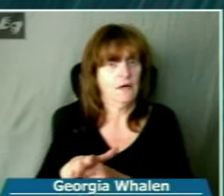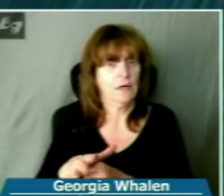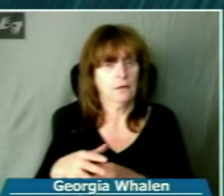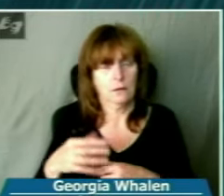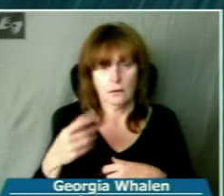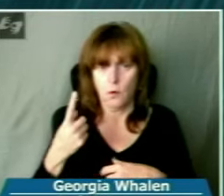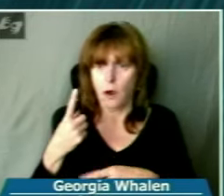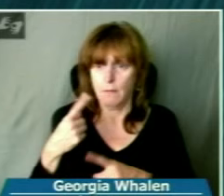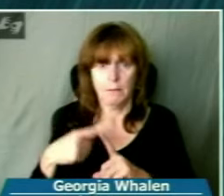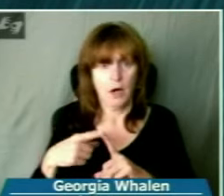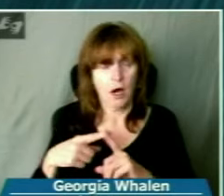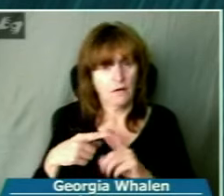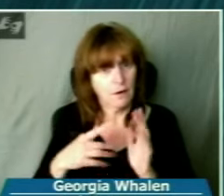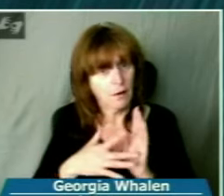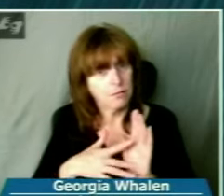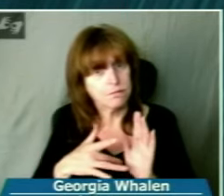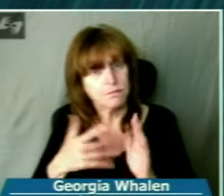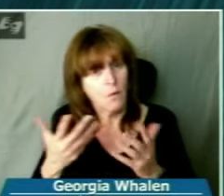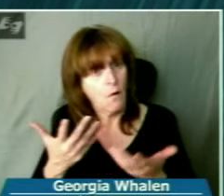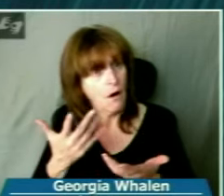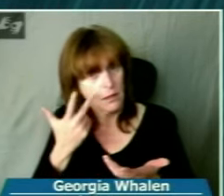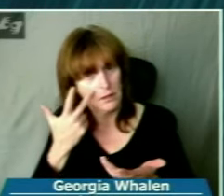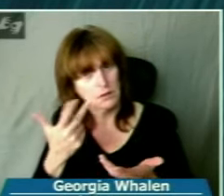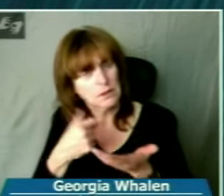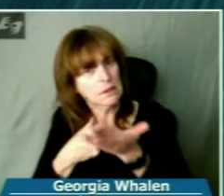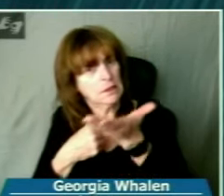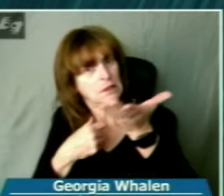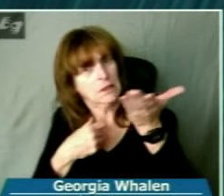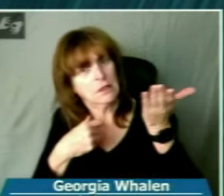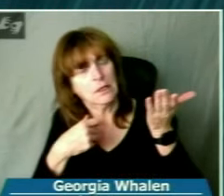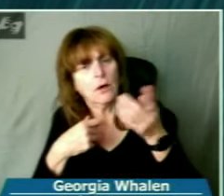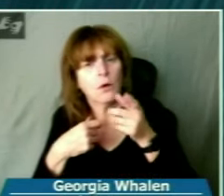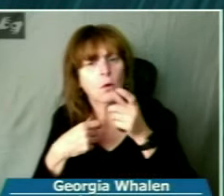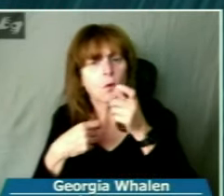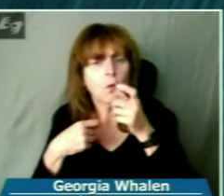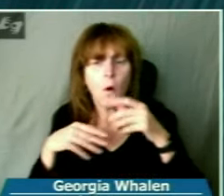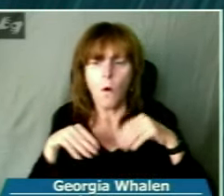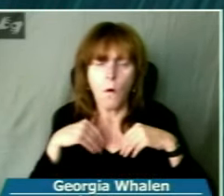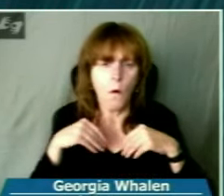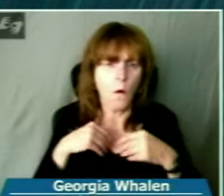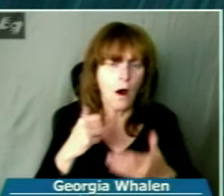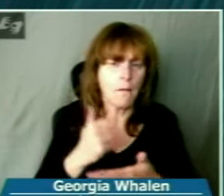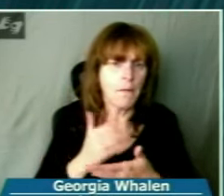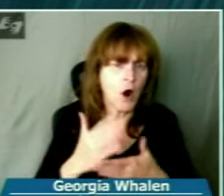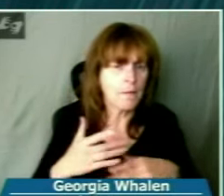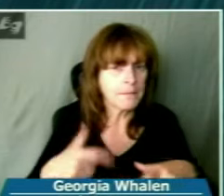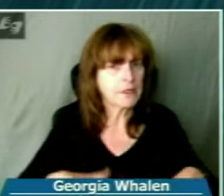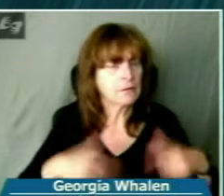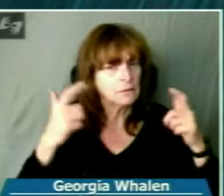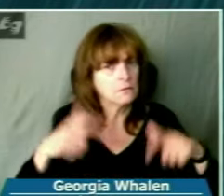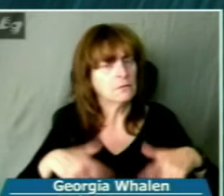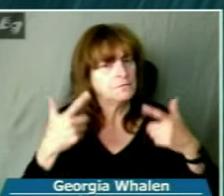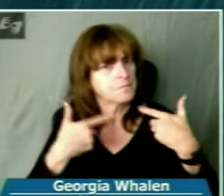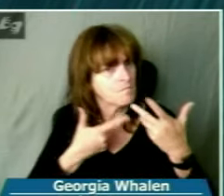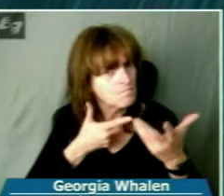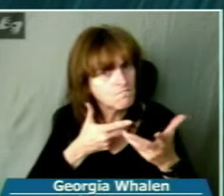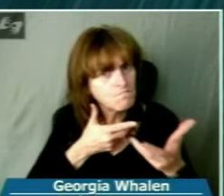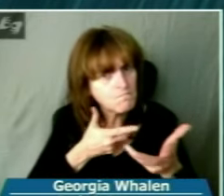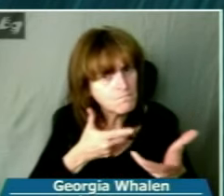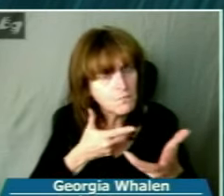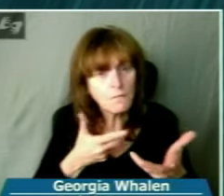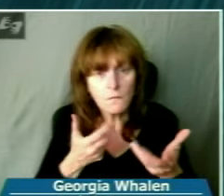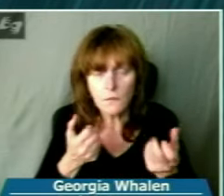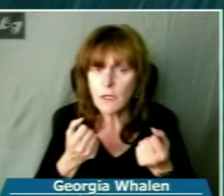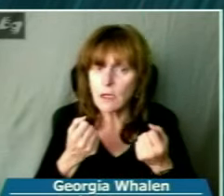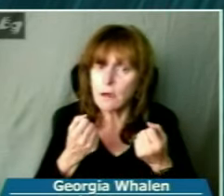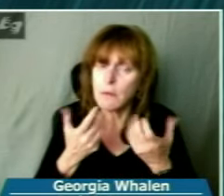of the broader community to get messages out. And so we've had a lot of private